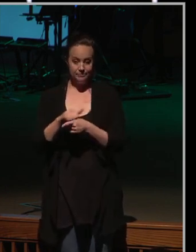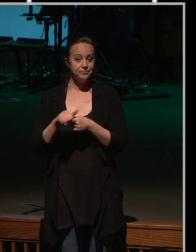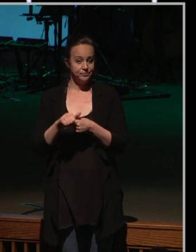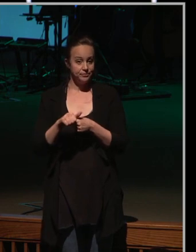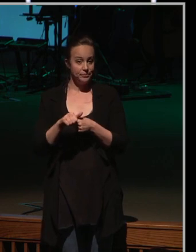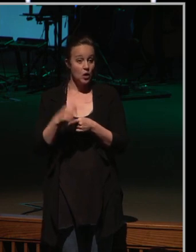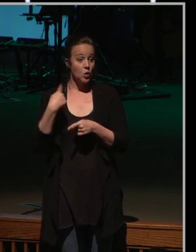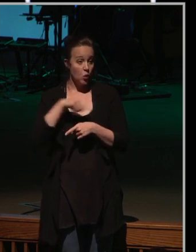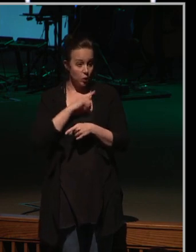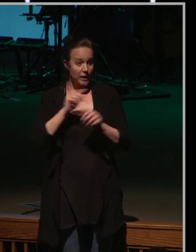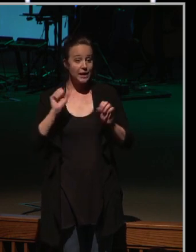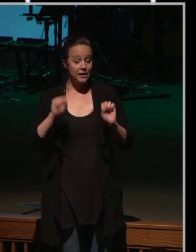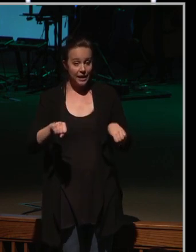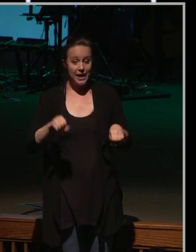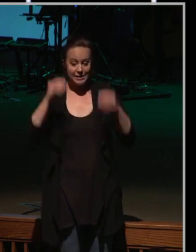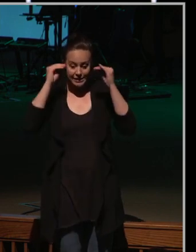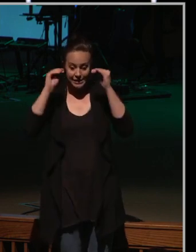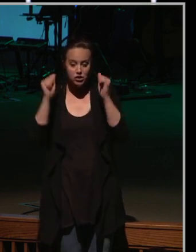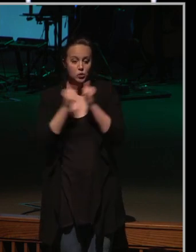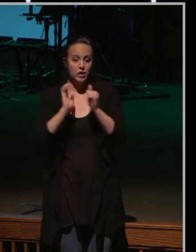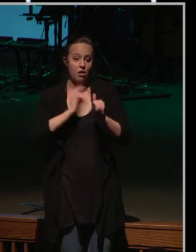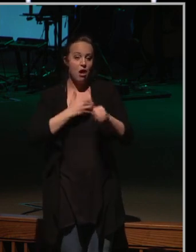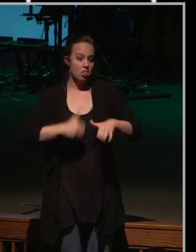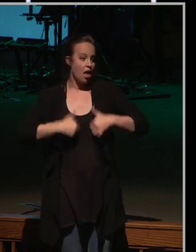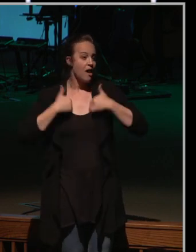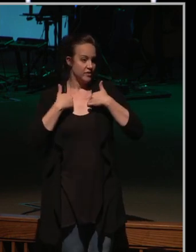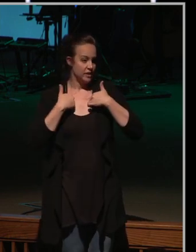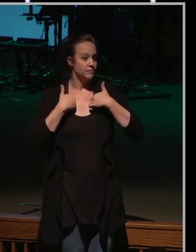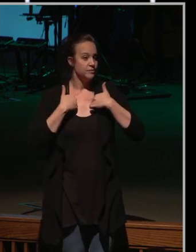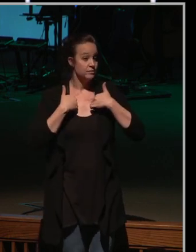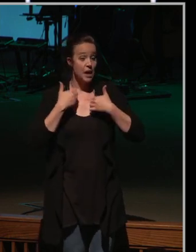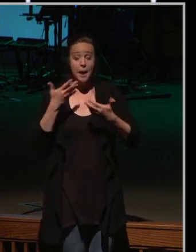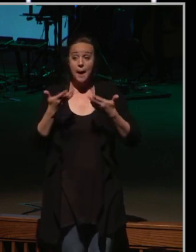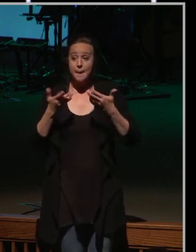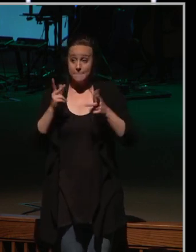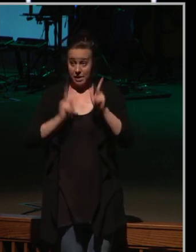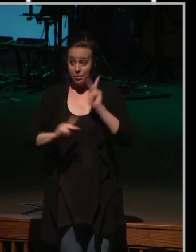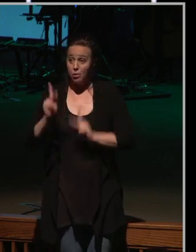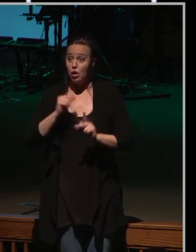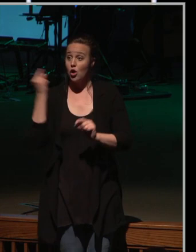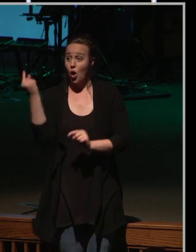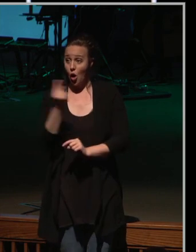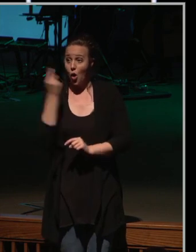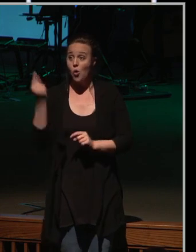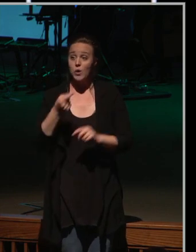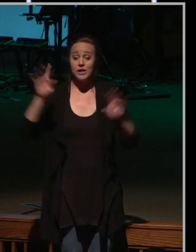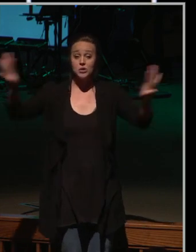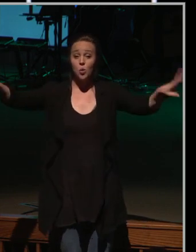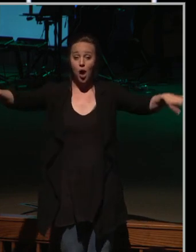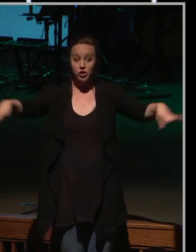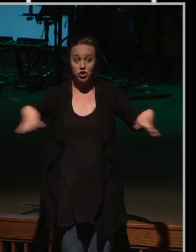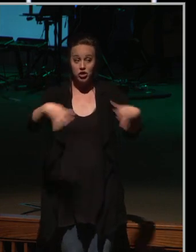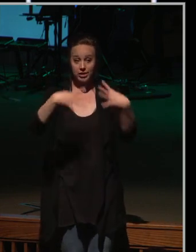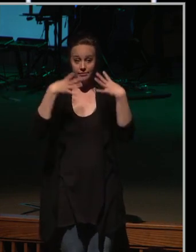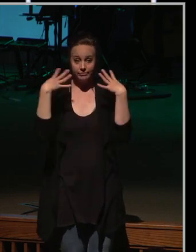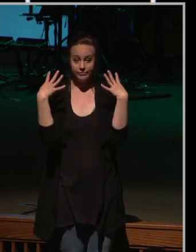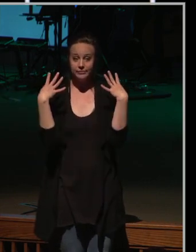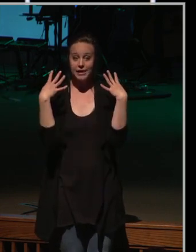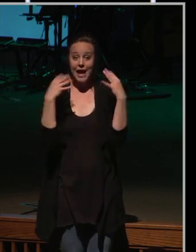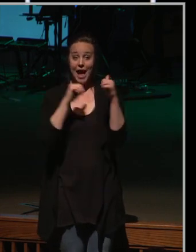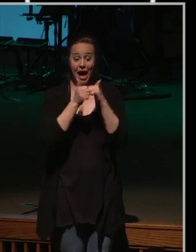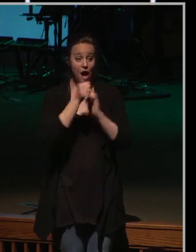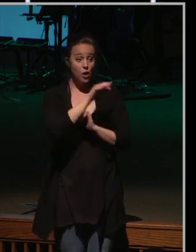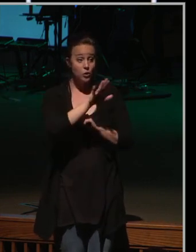out. People are watching you, whether you're a parent or not, and how you live your life does speak volumes to what you